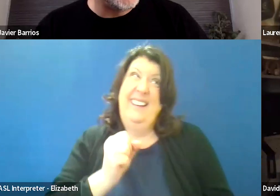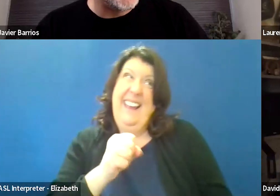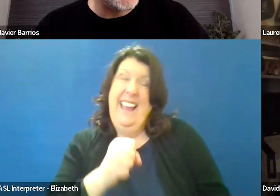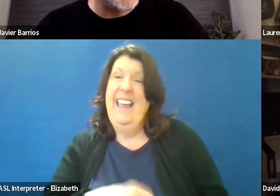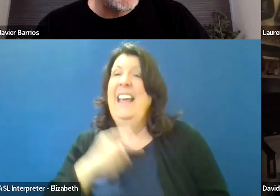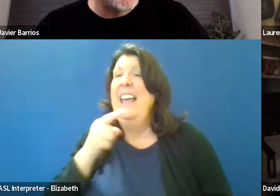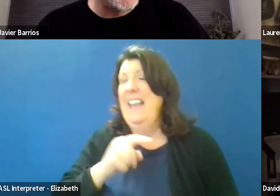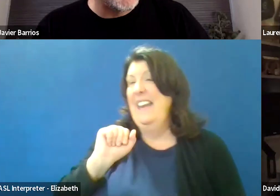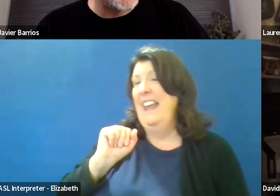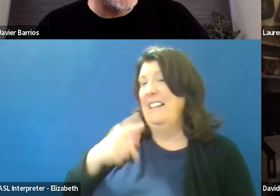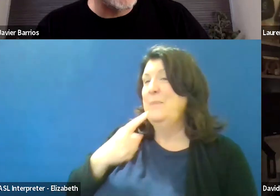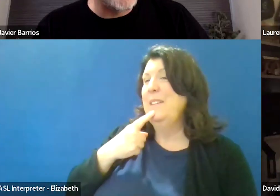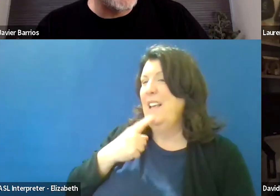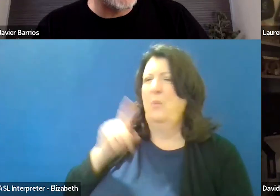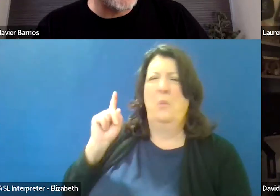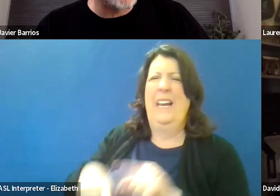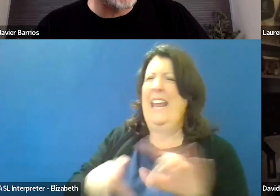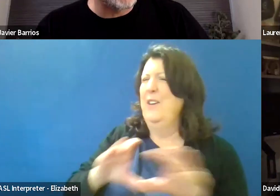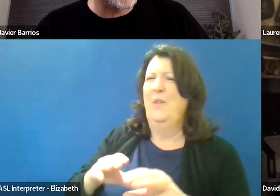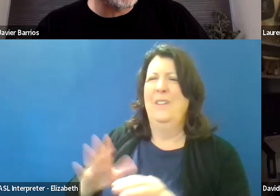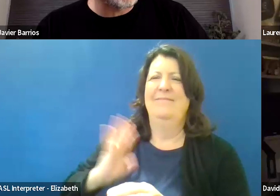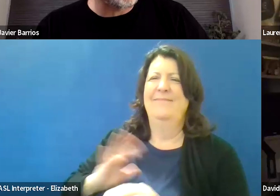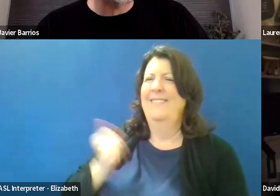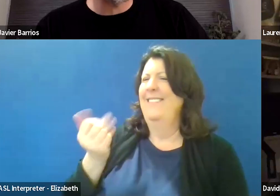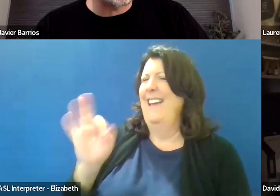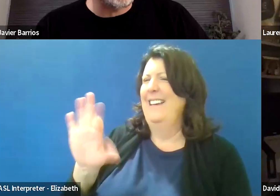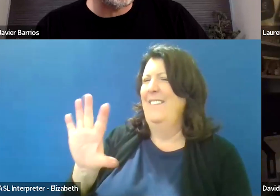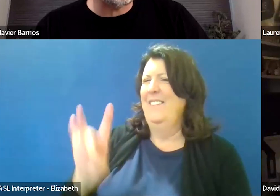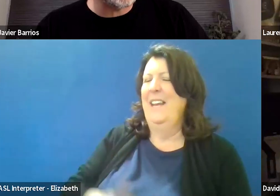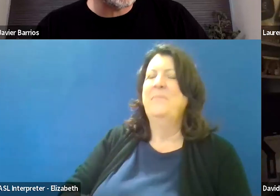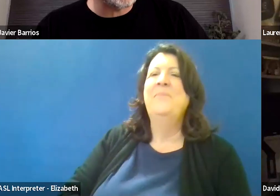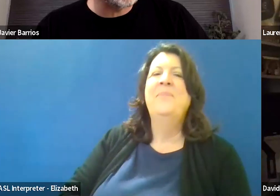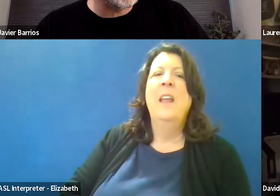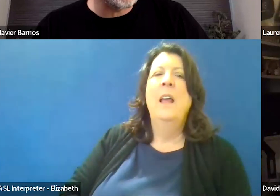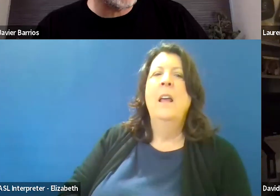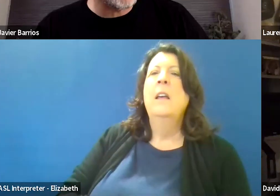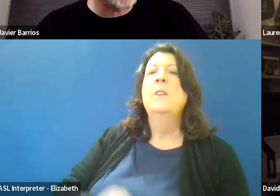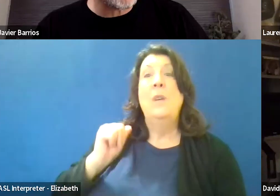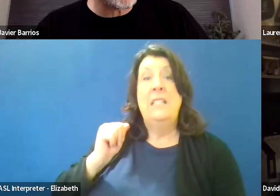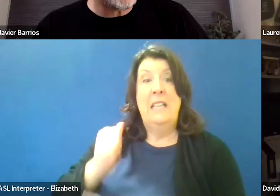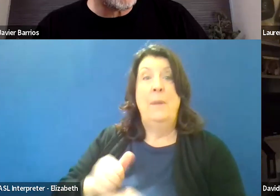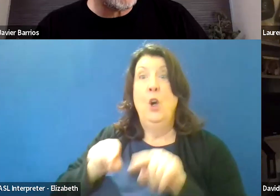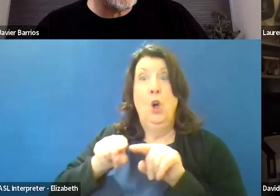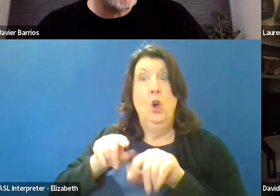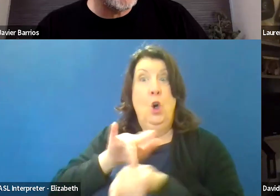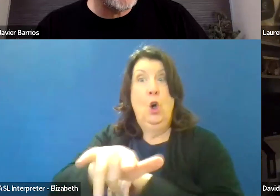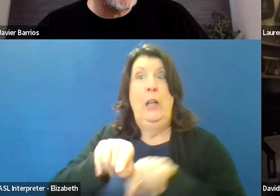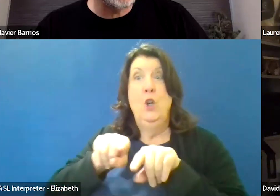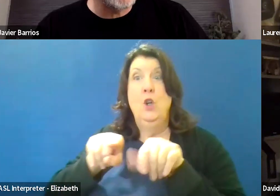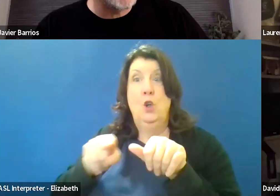on 1970 fully and finally, which is pretty much, you know, the threshold matter very early in the conversation in the first conversation,